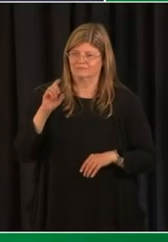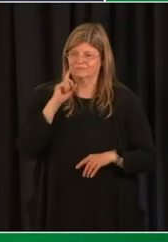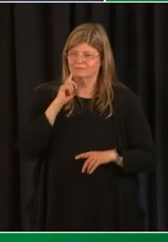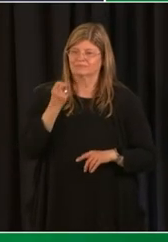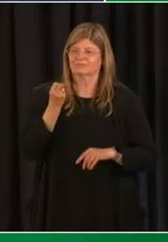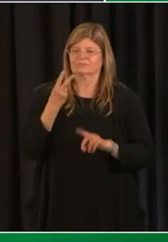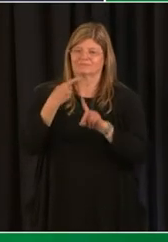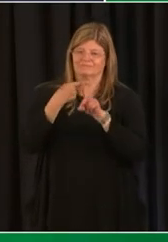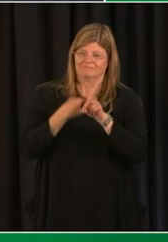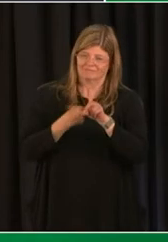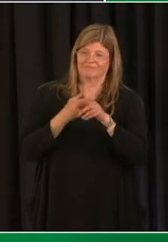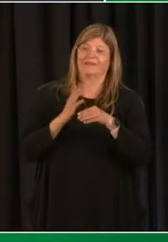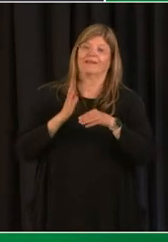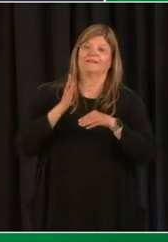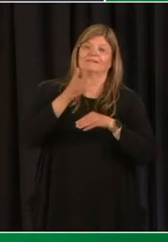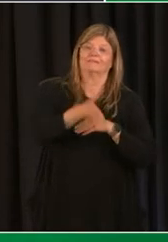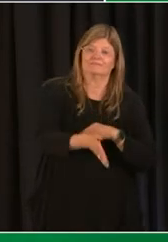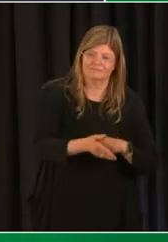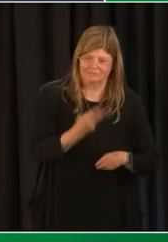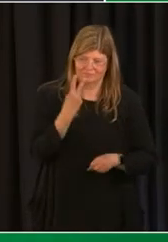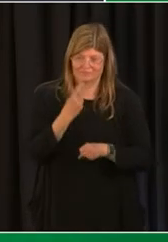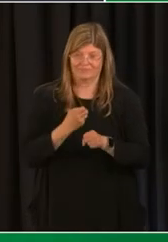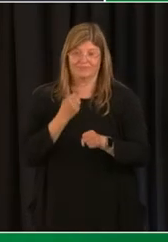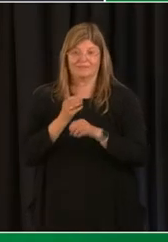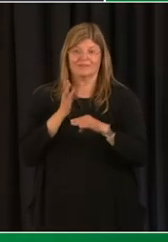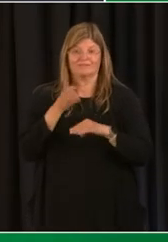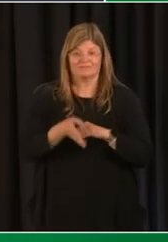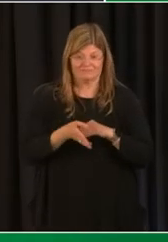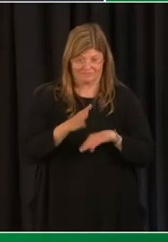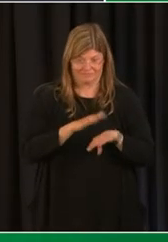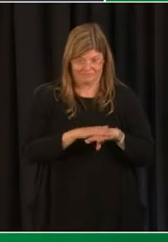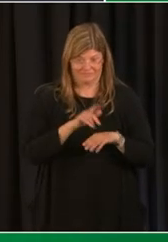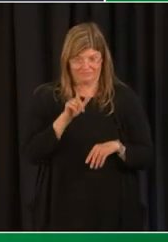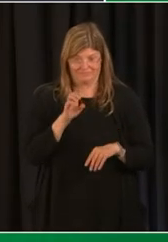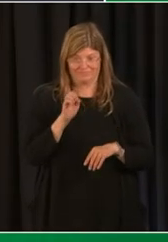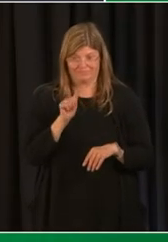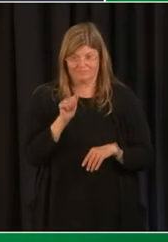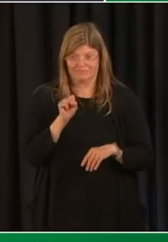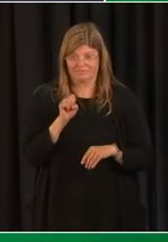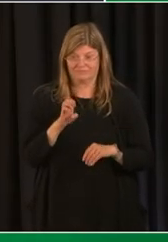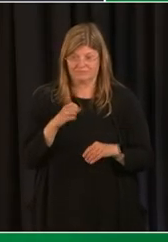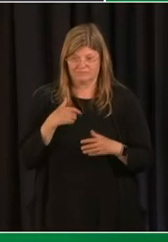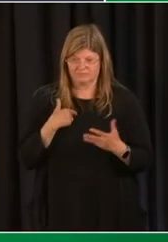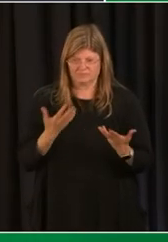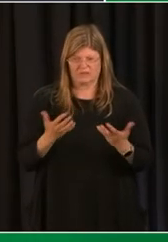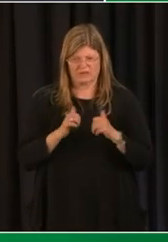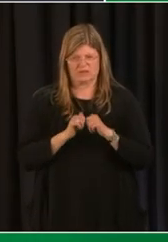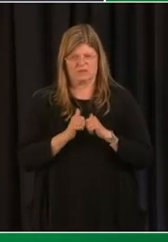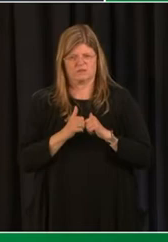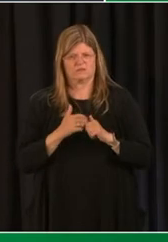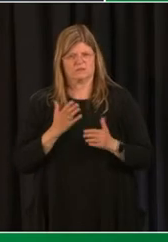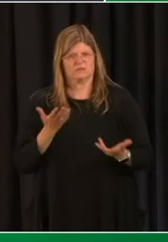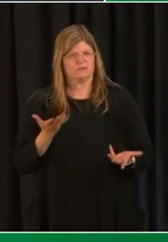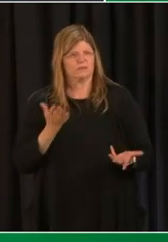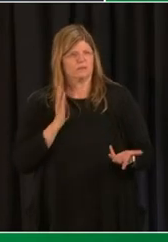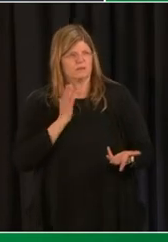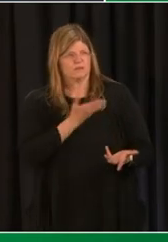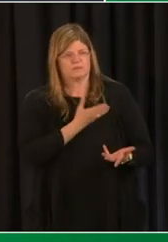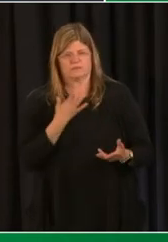later. And my question was, how does that, if it does, affect our application